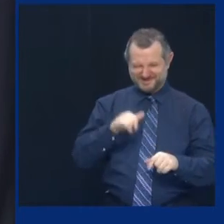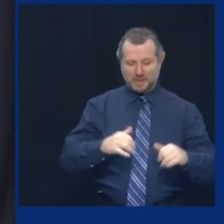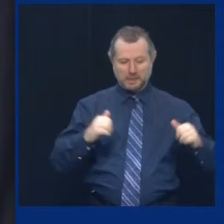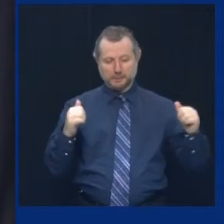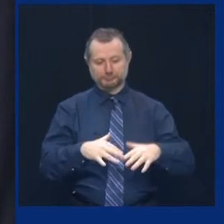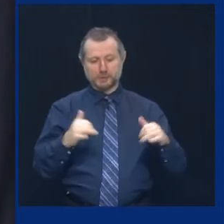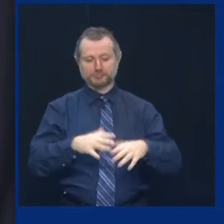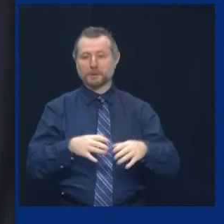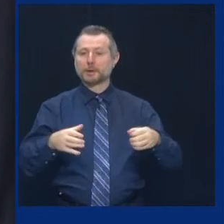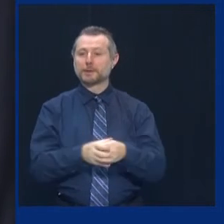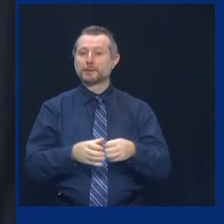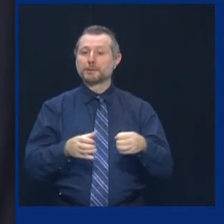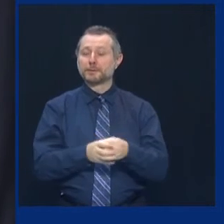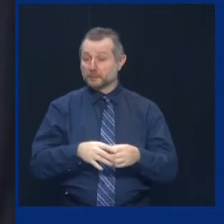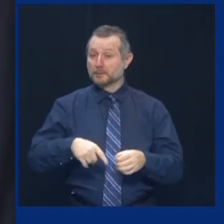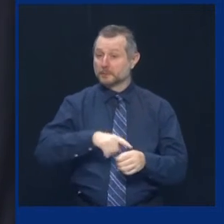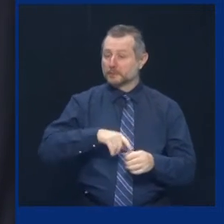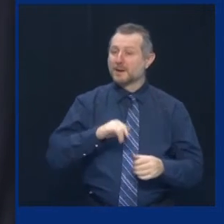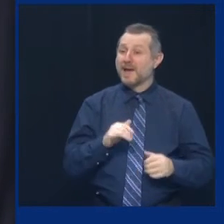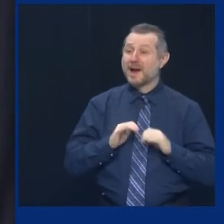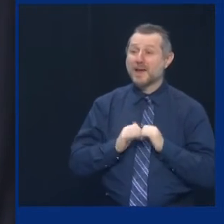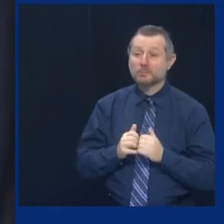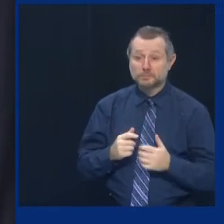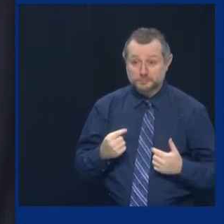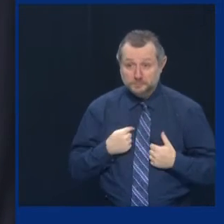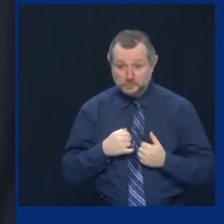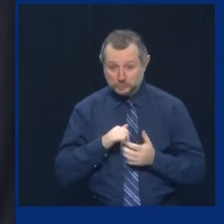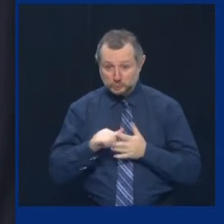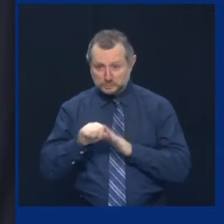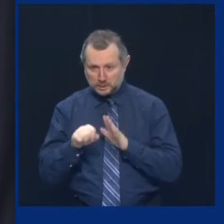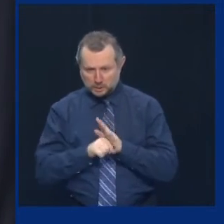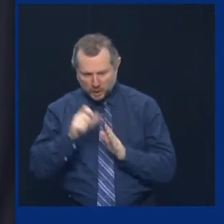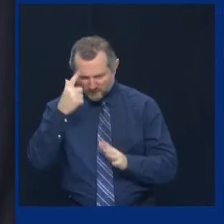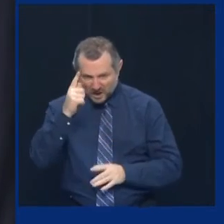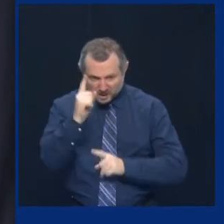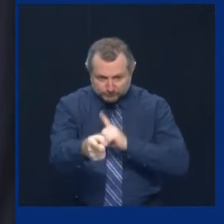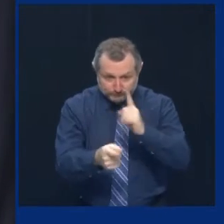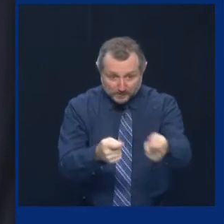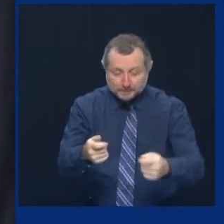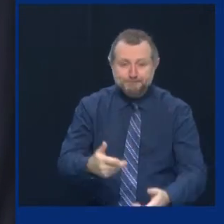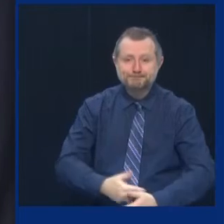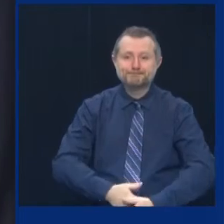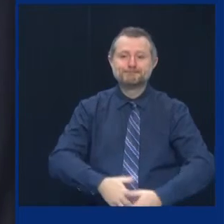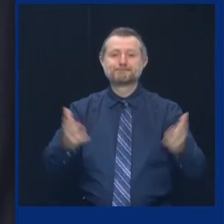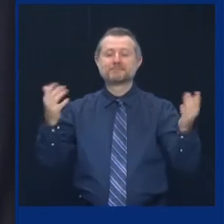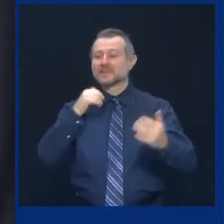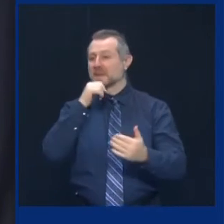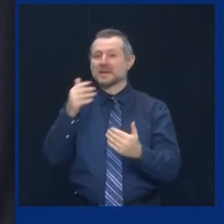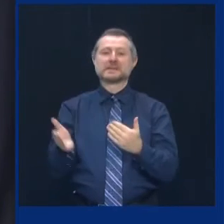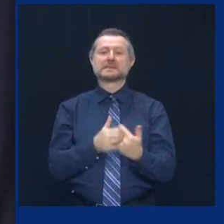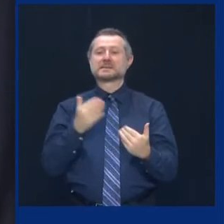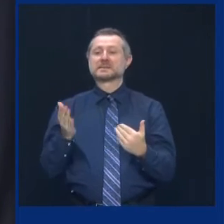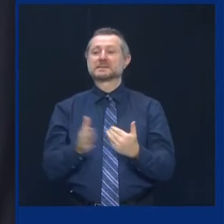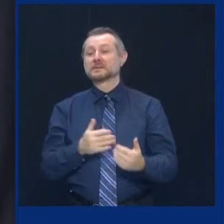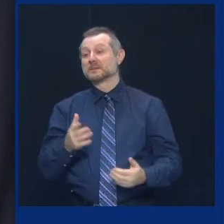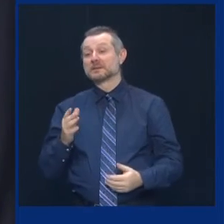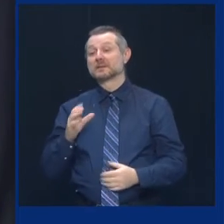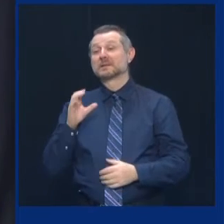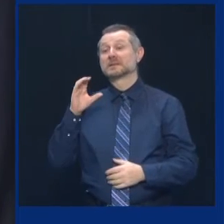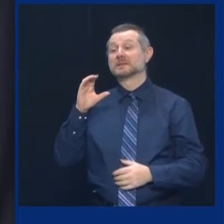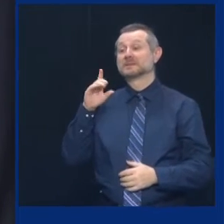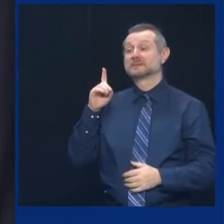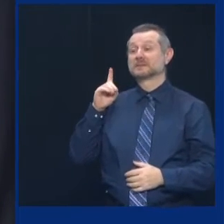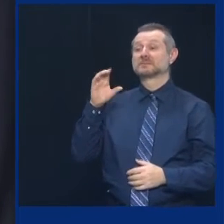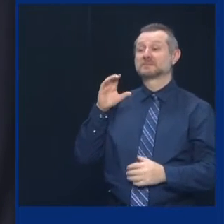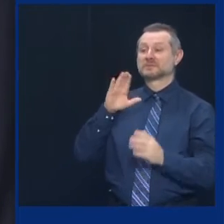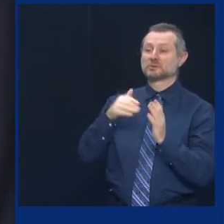at that spread as a government? Very, very hard. CDC says you shouldn't have gatherings of